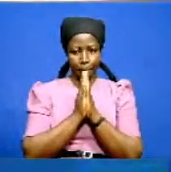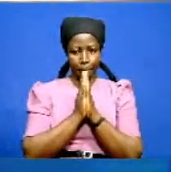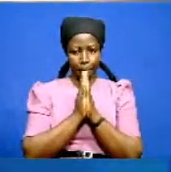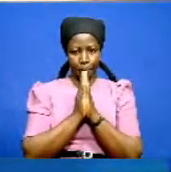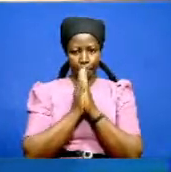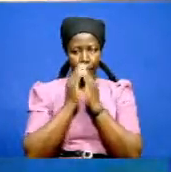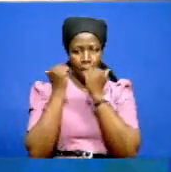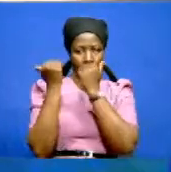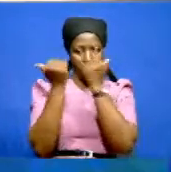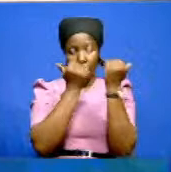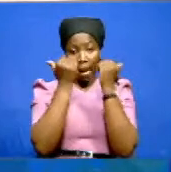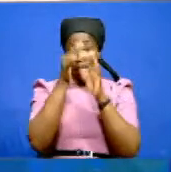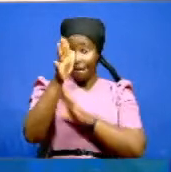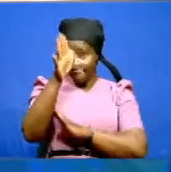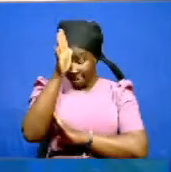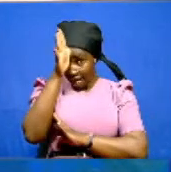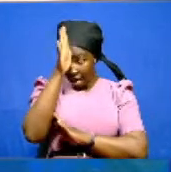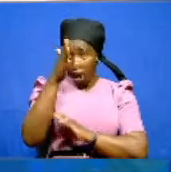Almighty Father God in heaven,